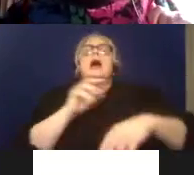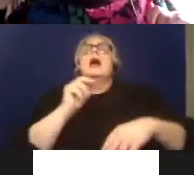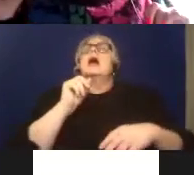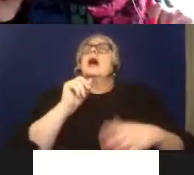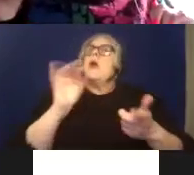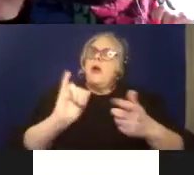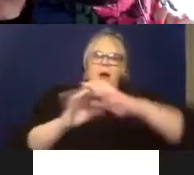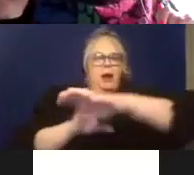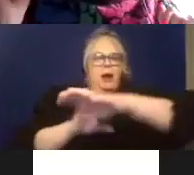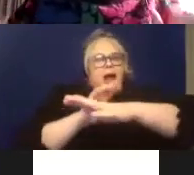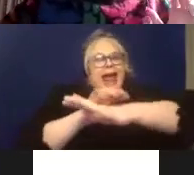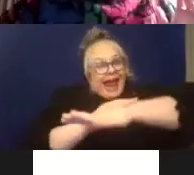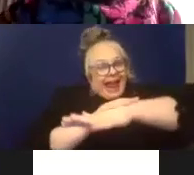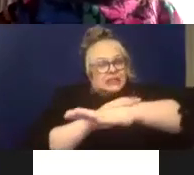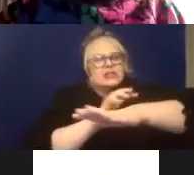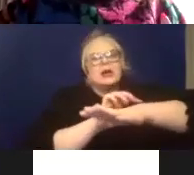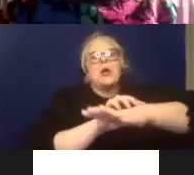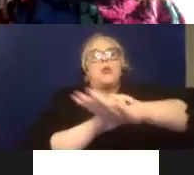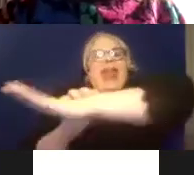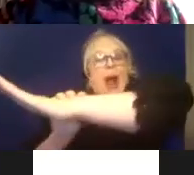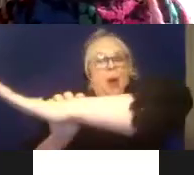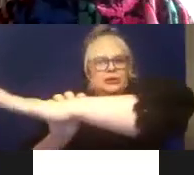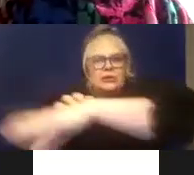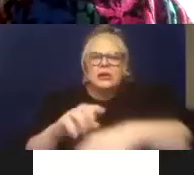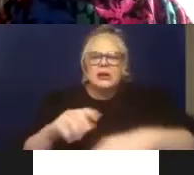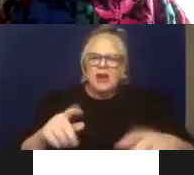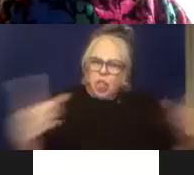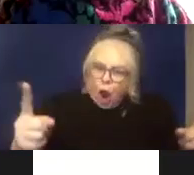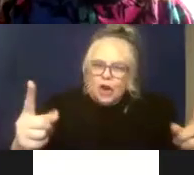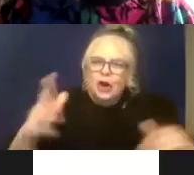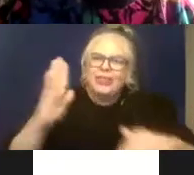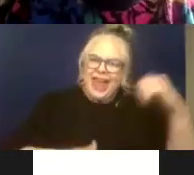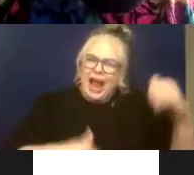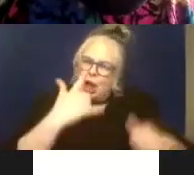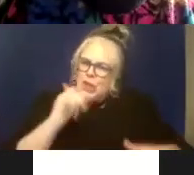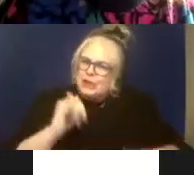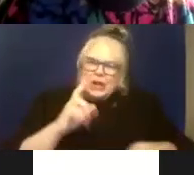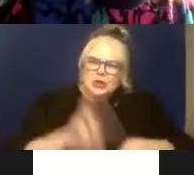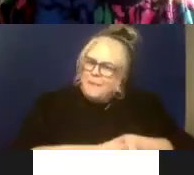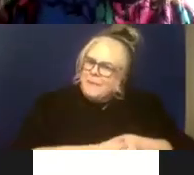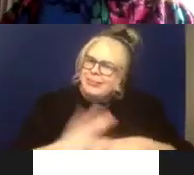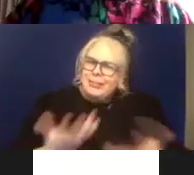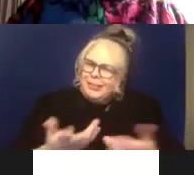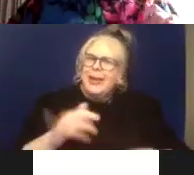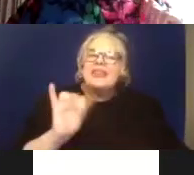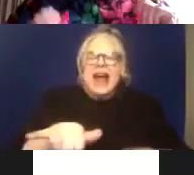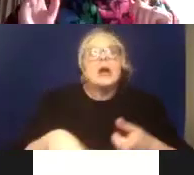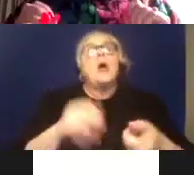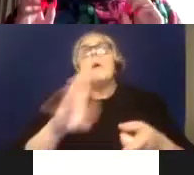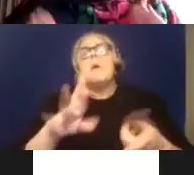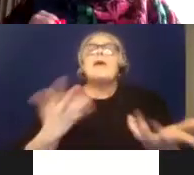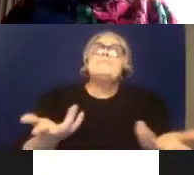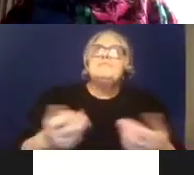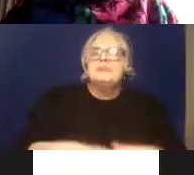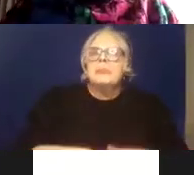thing. Um, and tools being held in ways that wouldn't work for operating them. That's one that I think AI